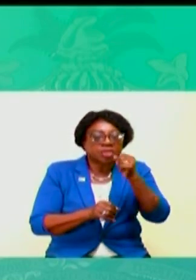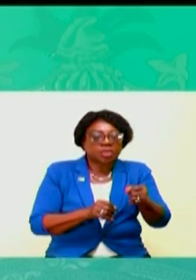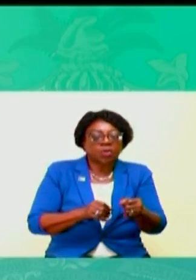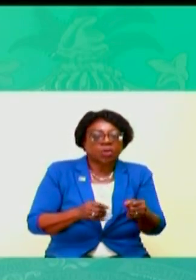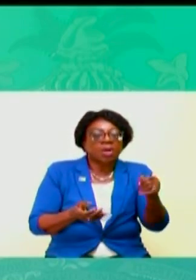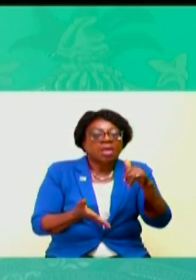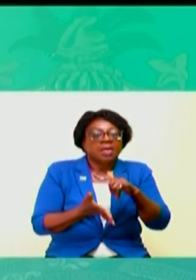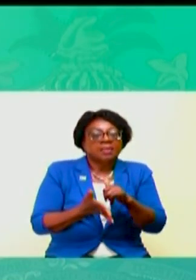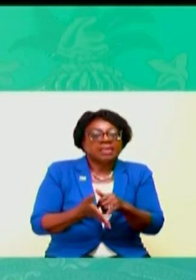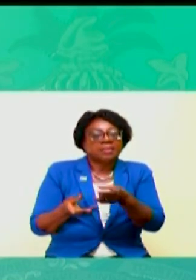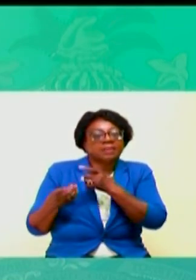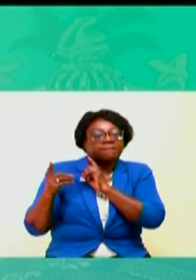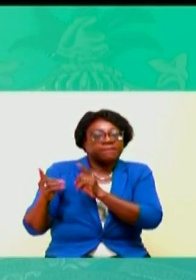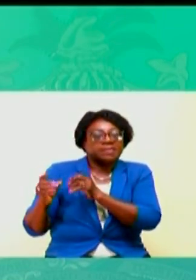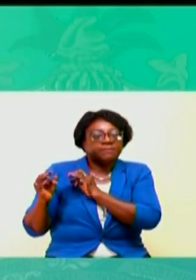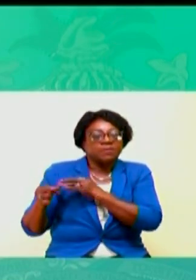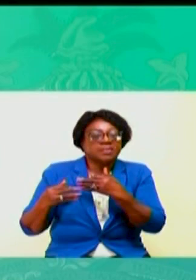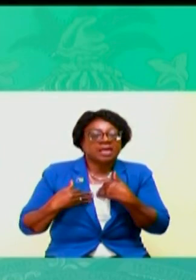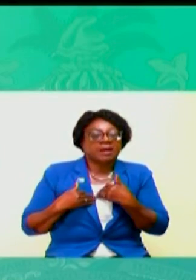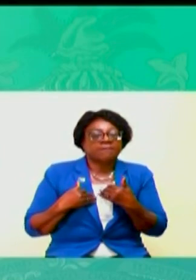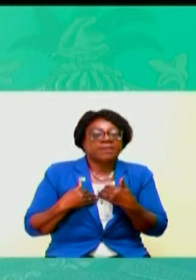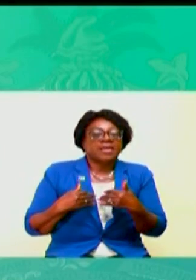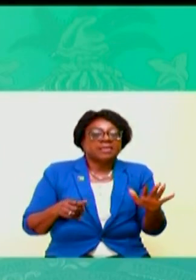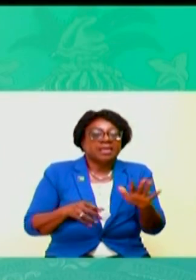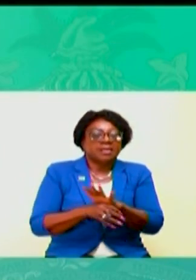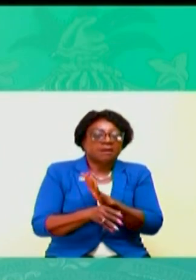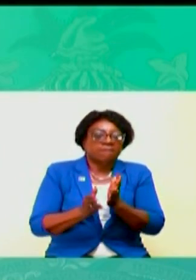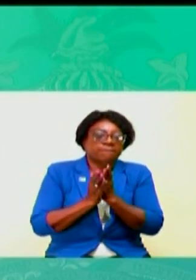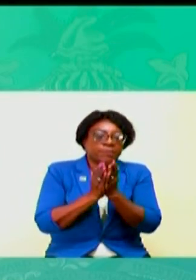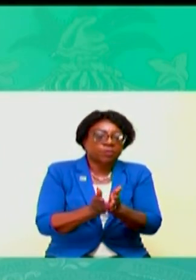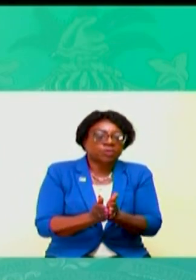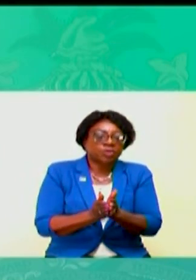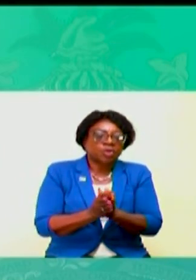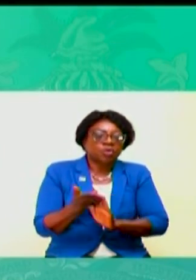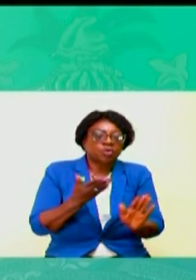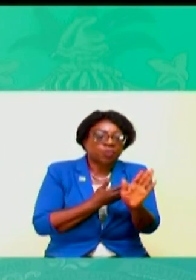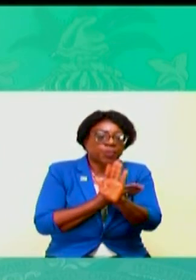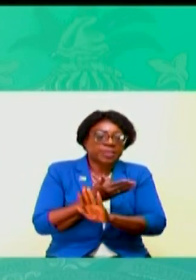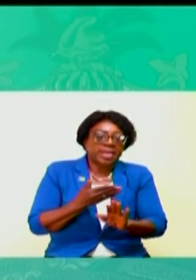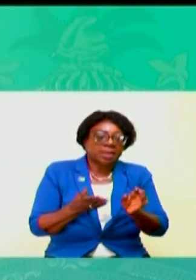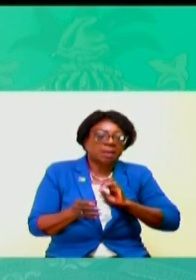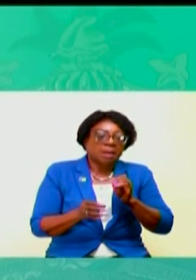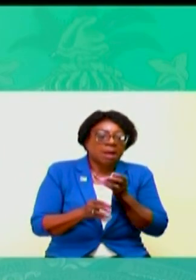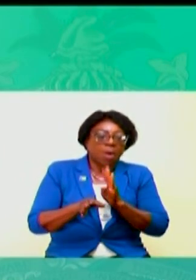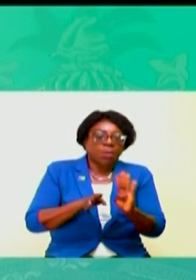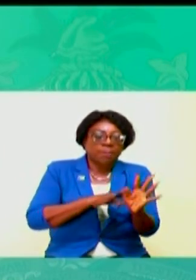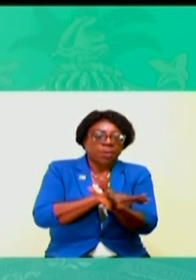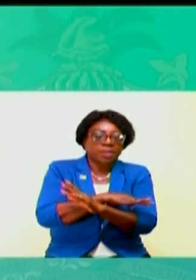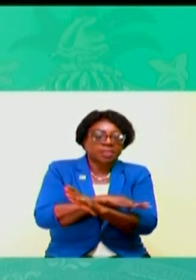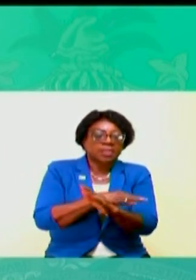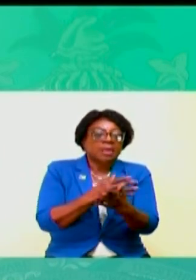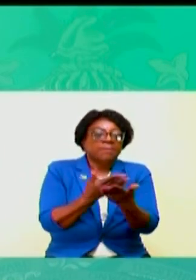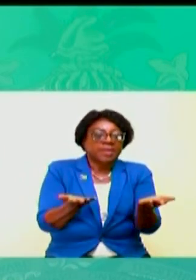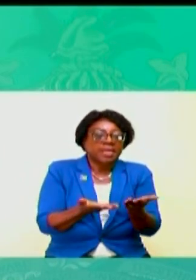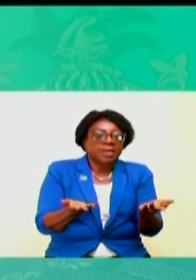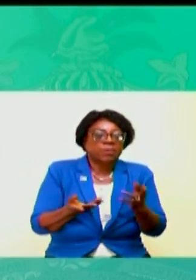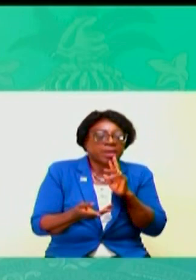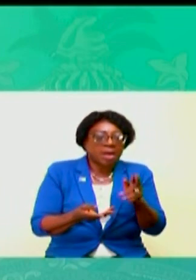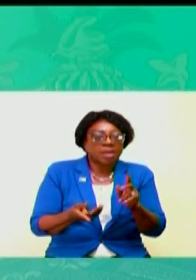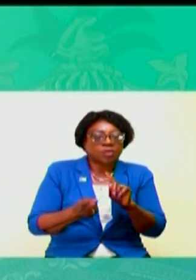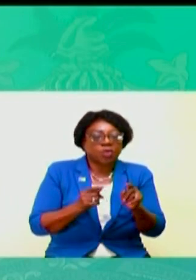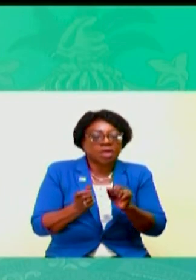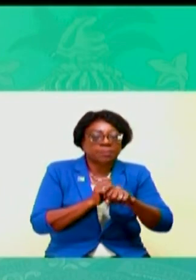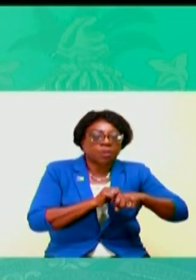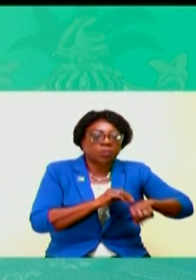requisite resources they needed to ensure that we protected our borders. But here we are. We talking about wastage, but let's be serious and frank about